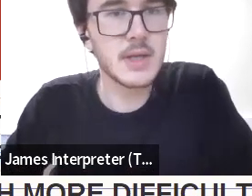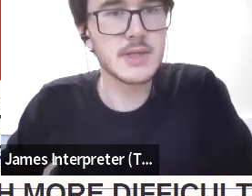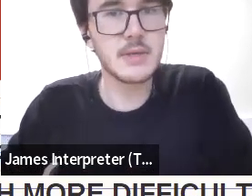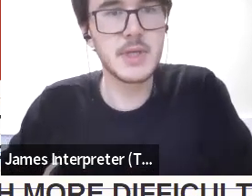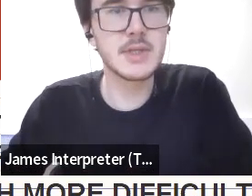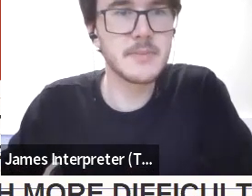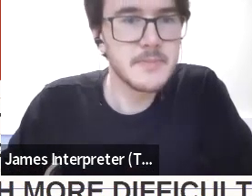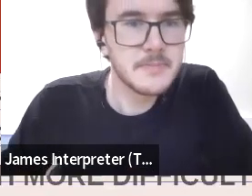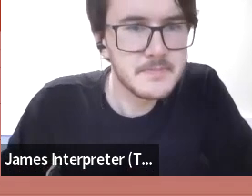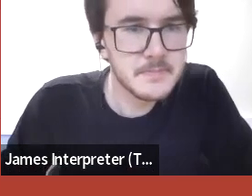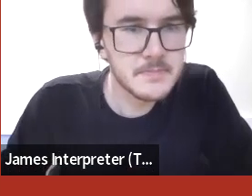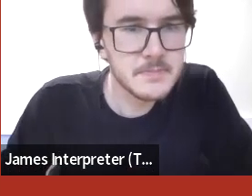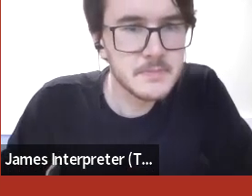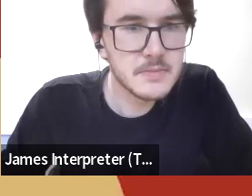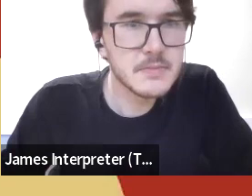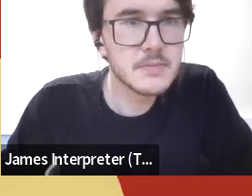Okay, next slide, please.